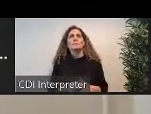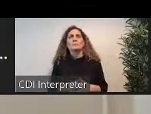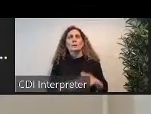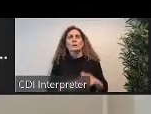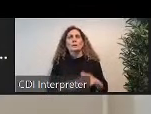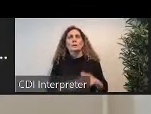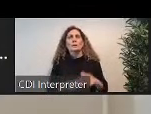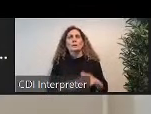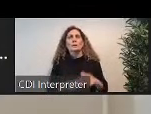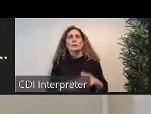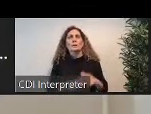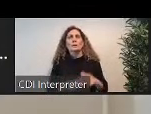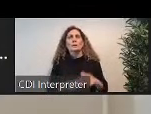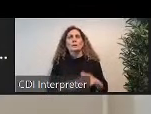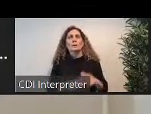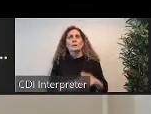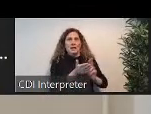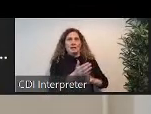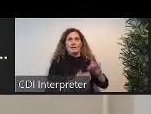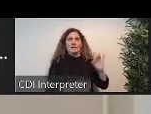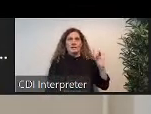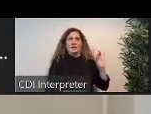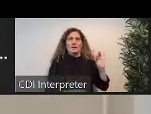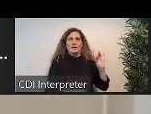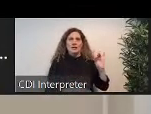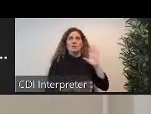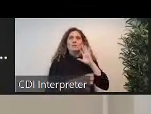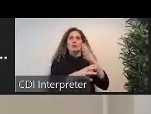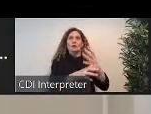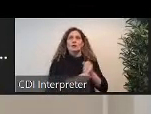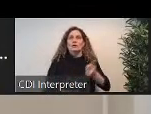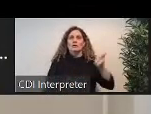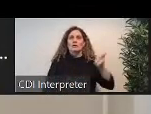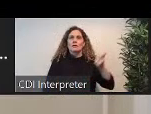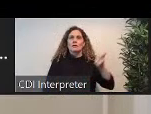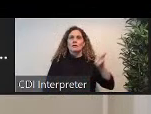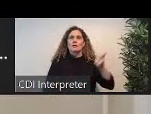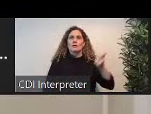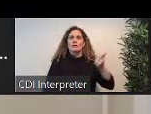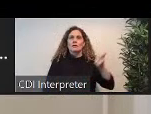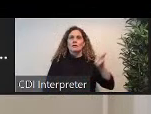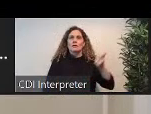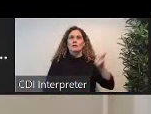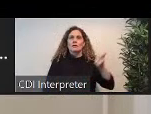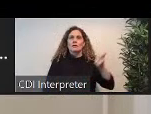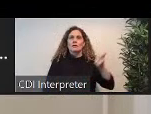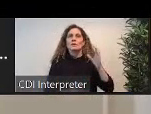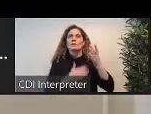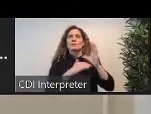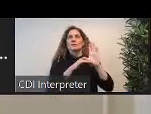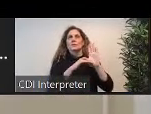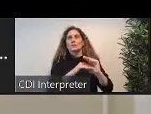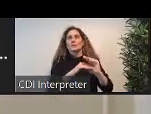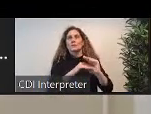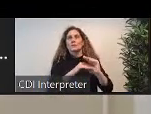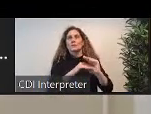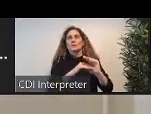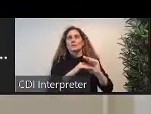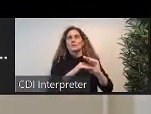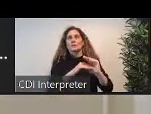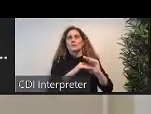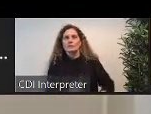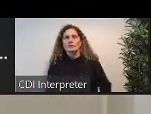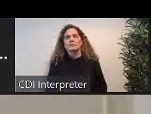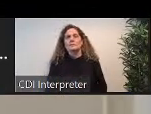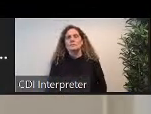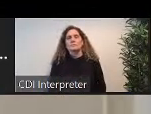receive financial help, such as subsidies and tax credits to lower their monthly premium. This is also tax time. So as individuals prepare